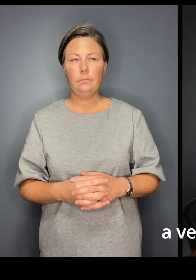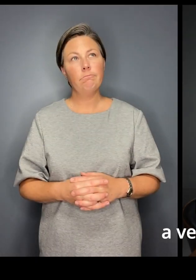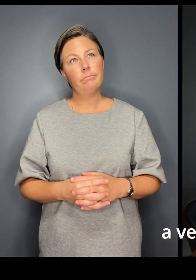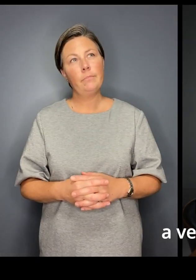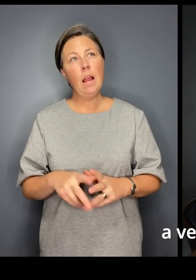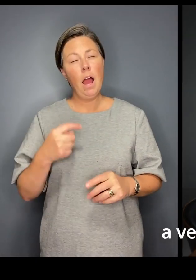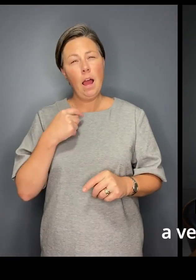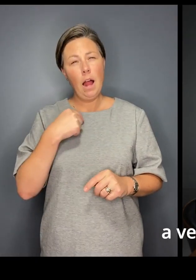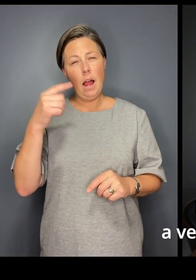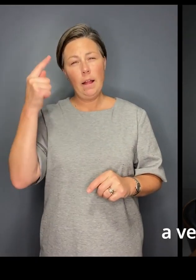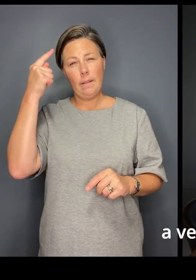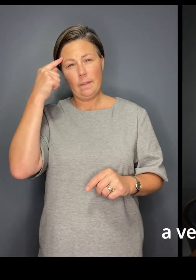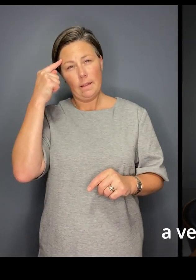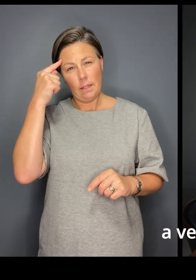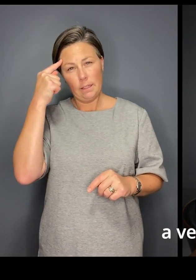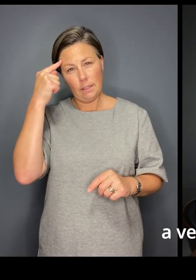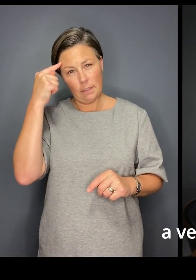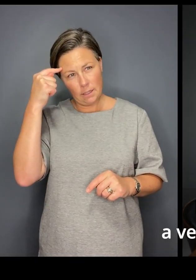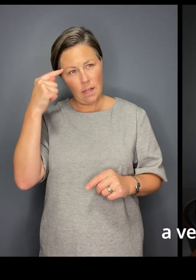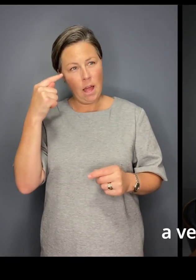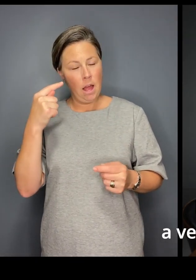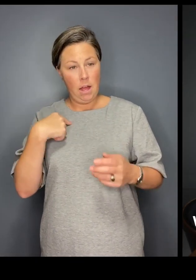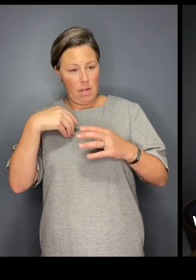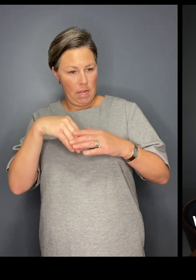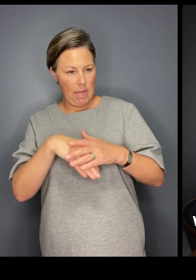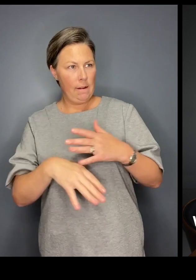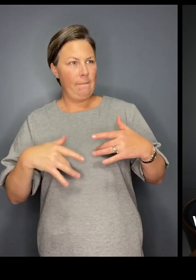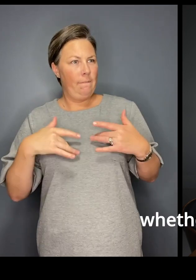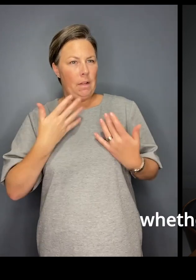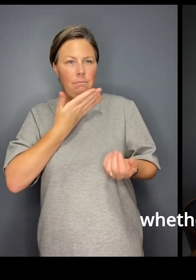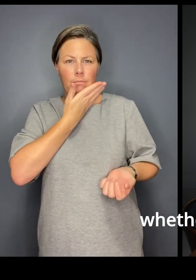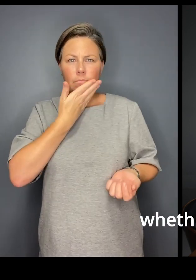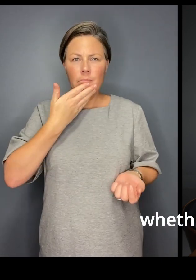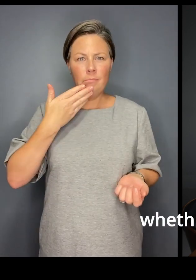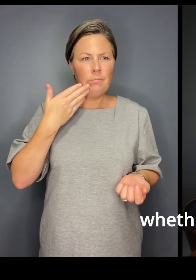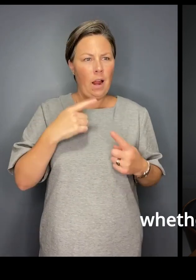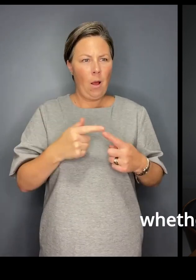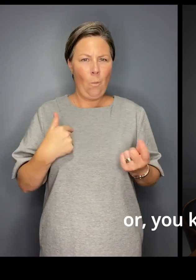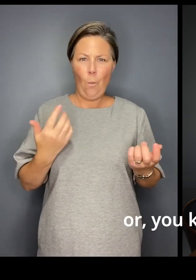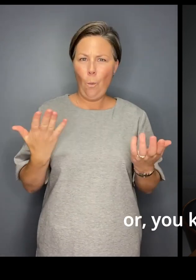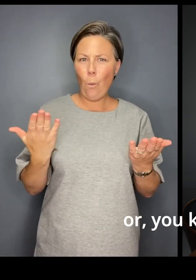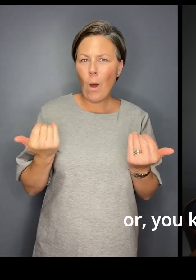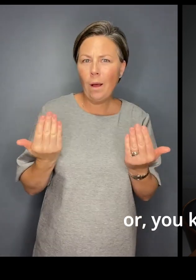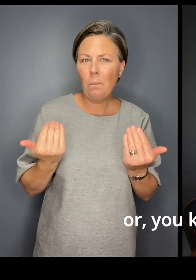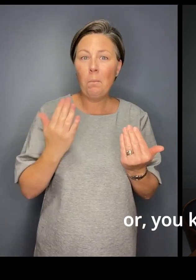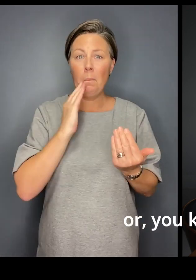I think having a sort of a very welcoming environment wherever it is you're going, whether it be like a doctor's surgery